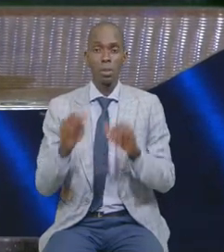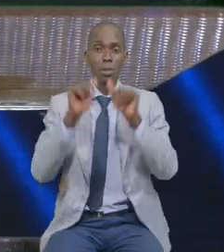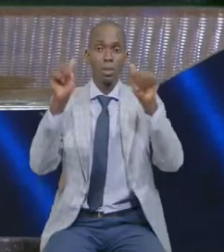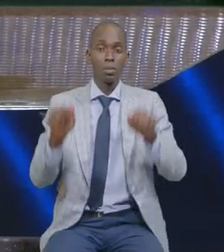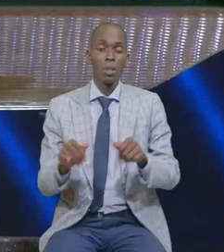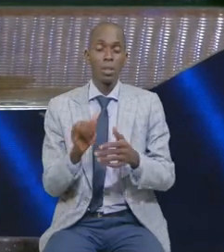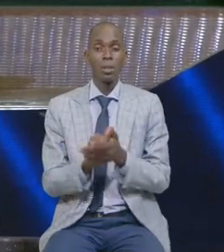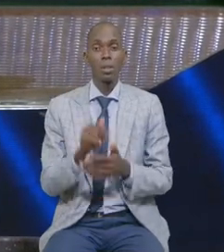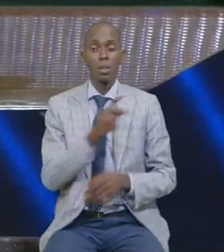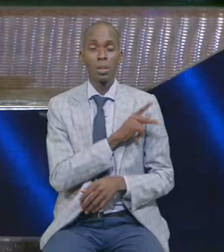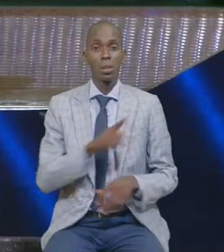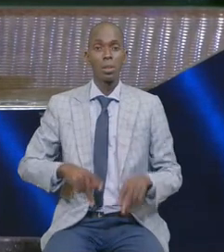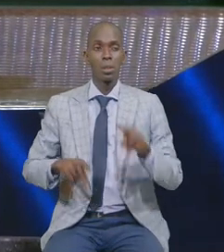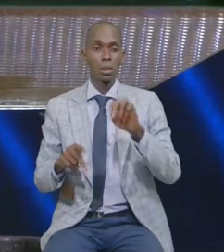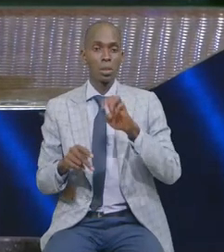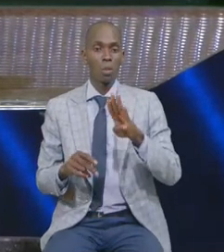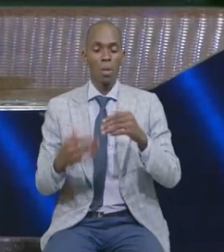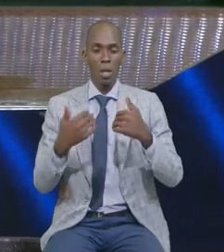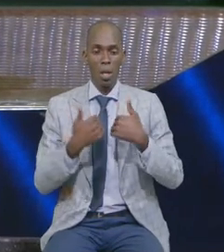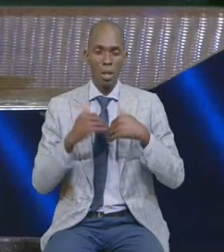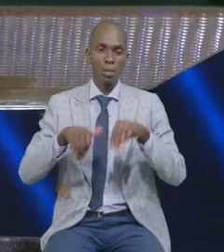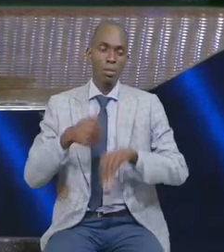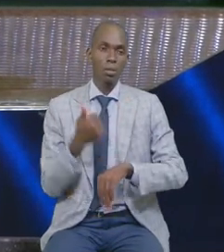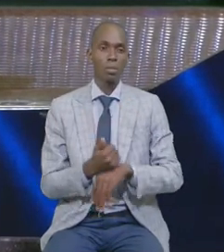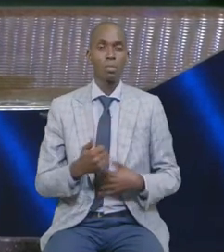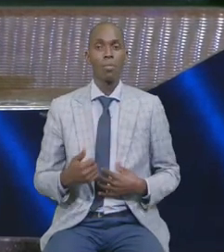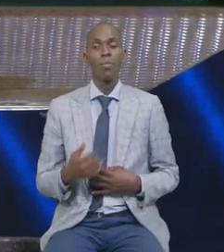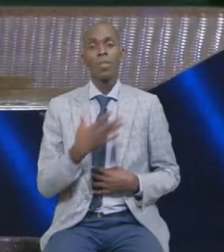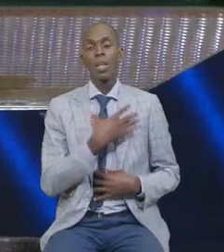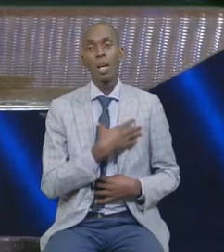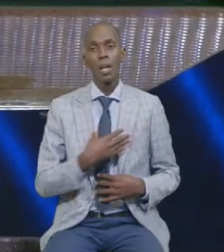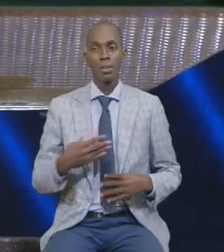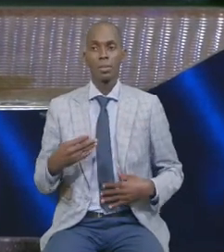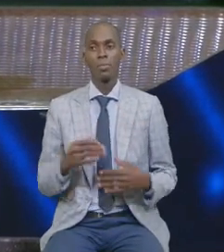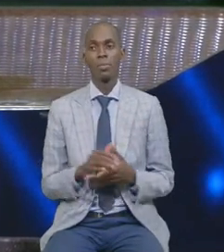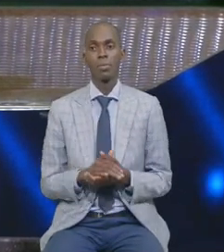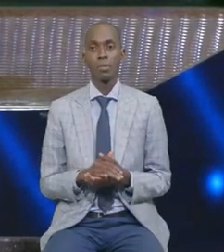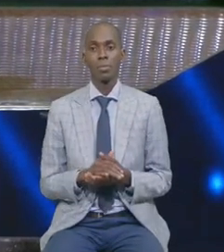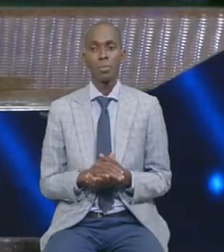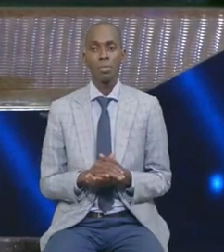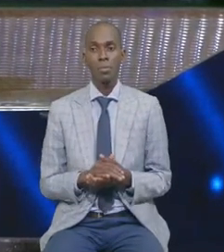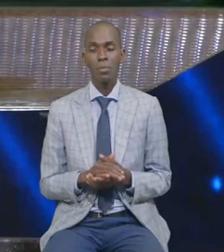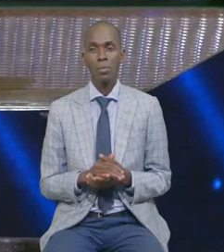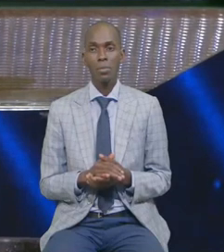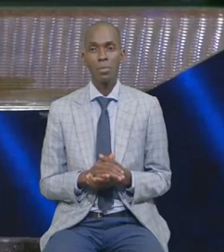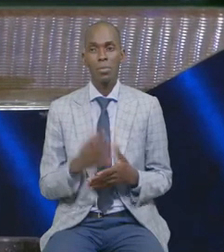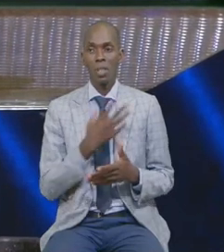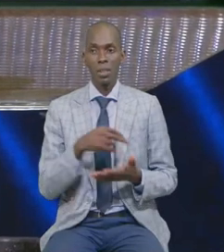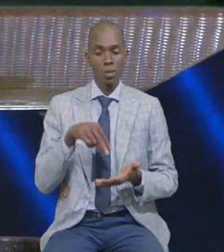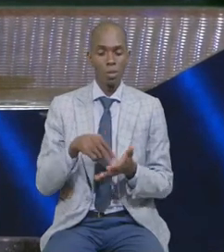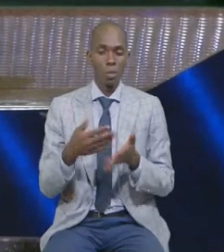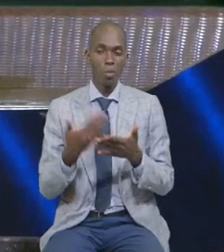Nebuchadnezzar the king had set up. And they stood before